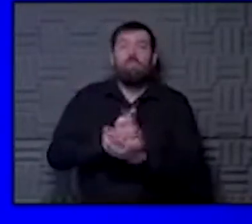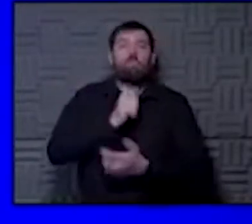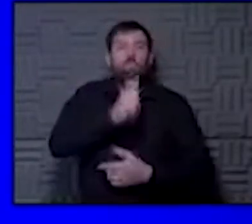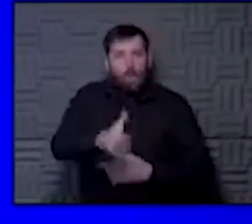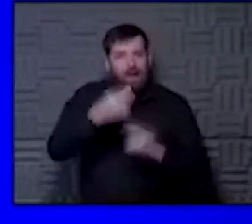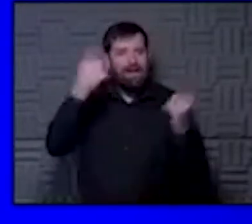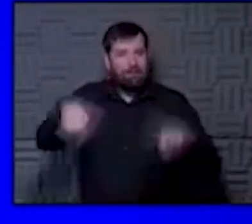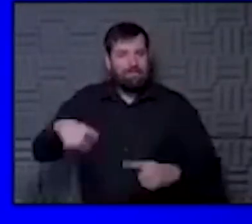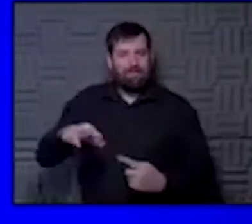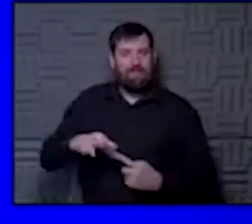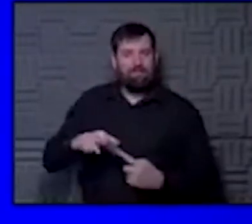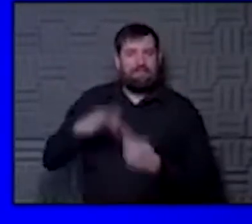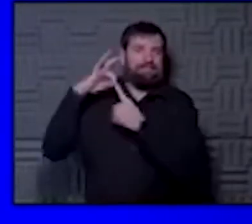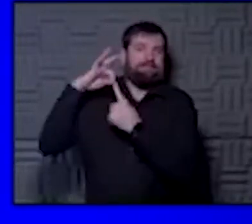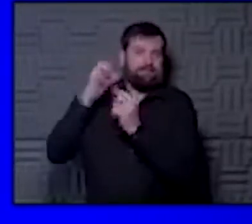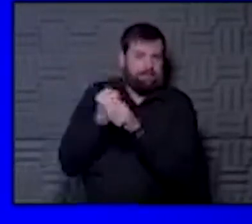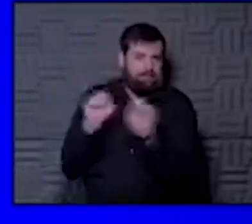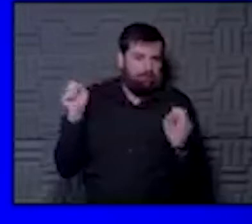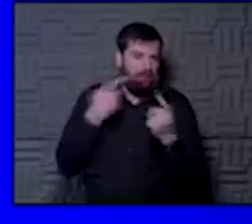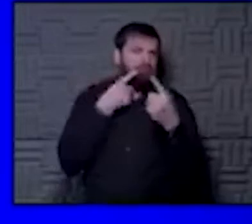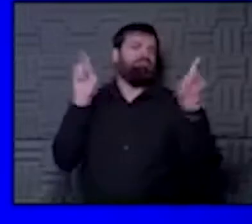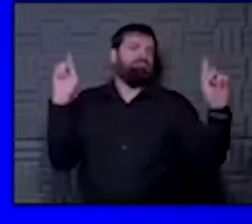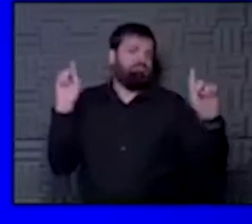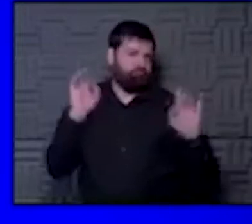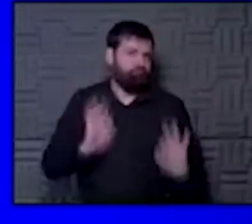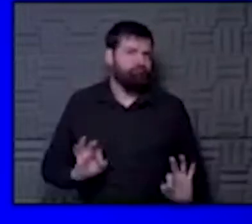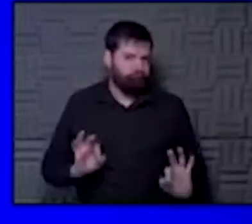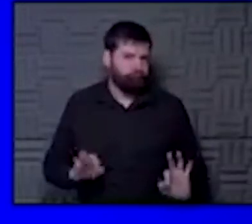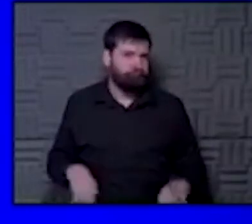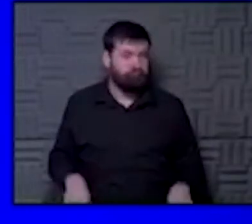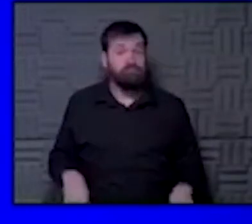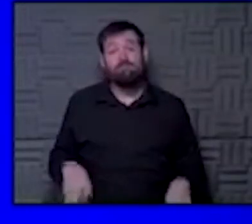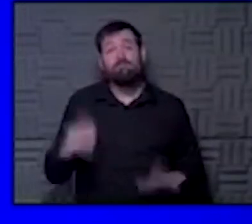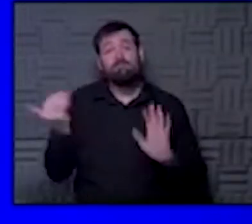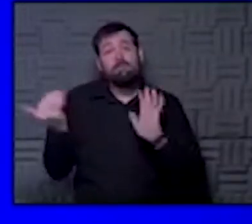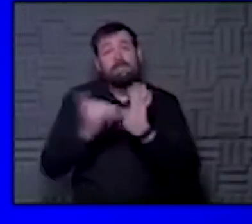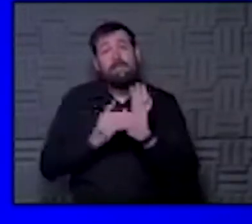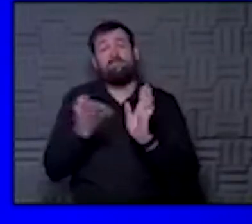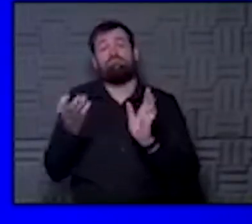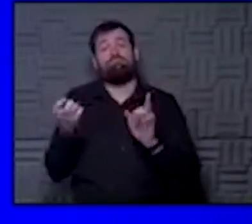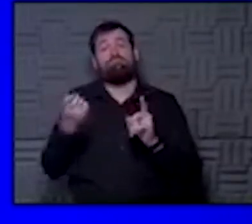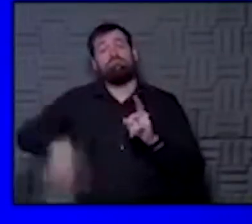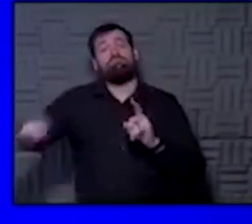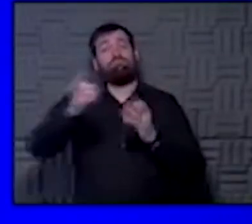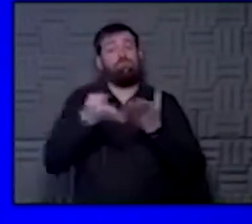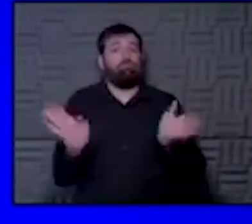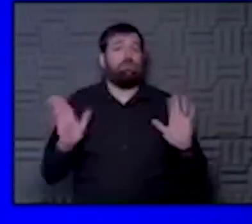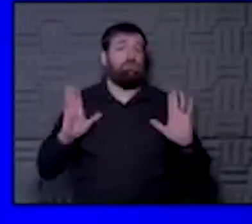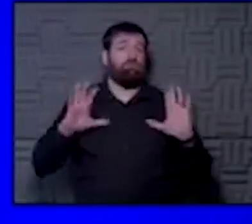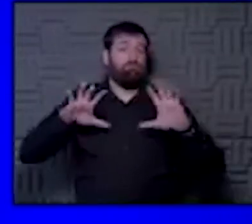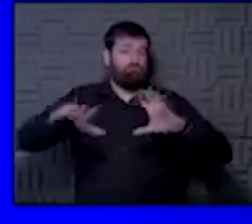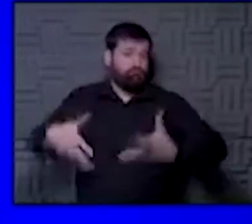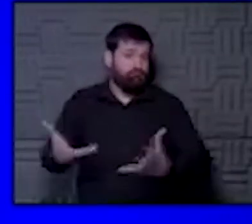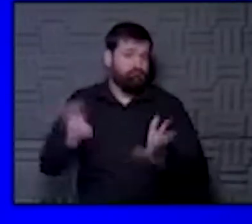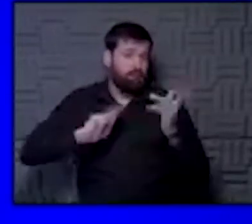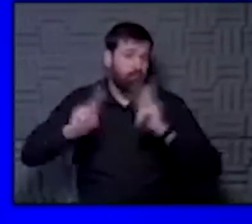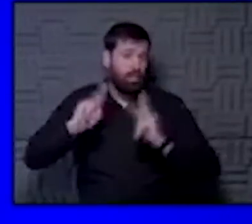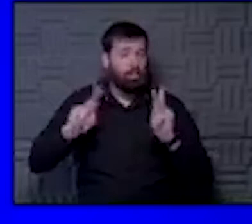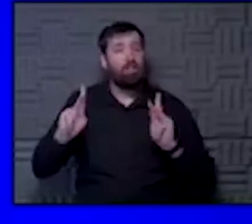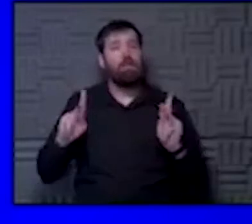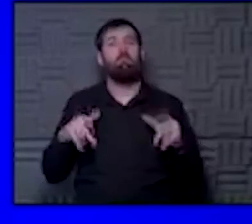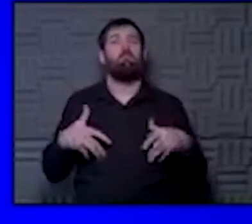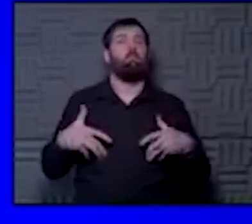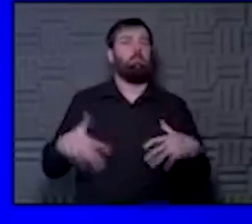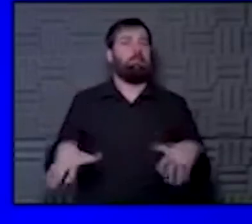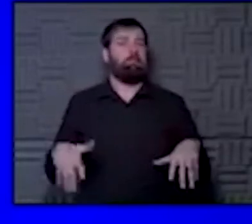safe and does show efficacy as well. So I think it's okay, again, for the general population as well to be reluctant in the